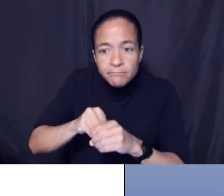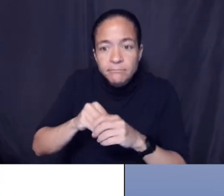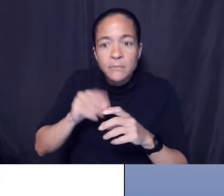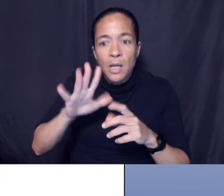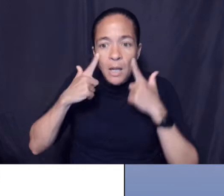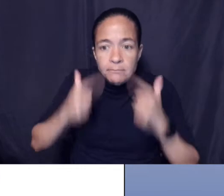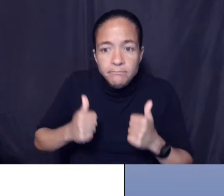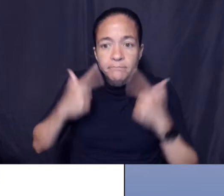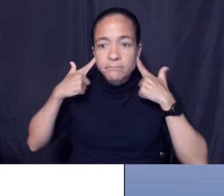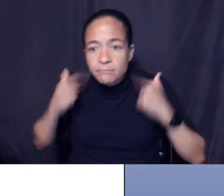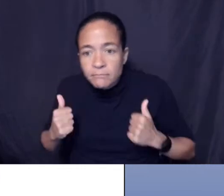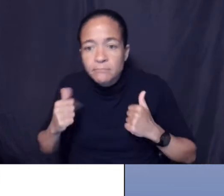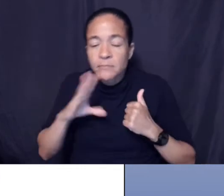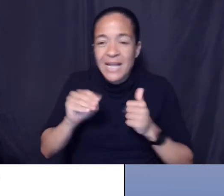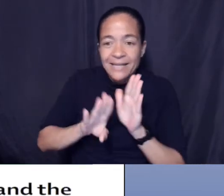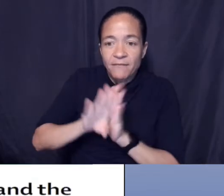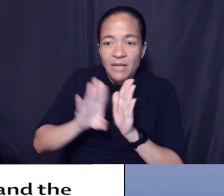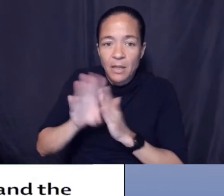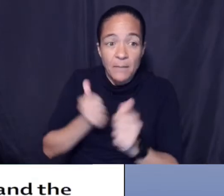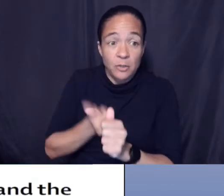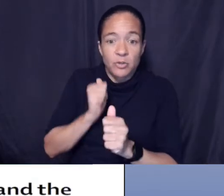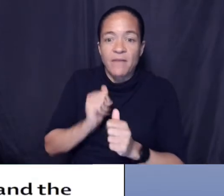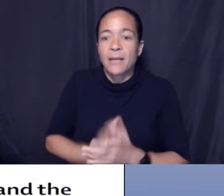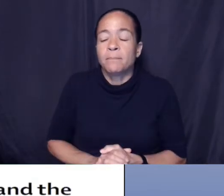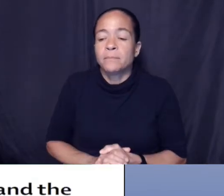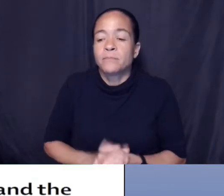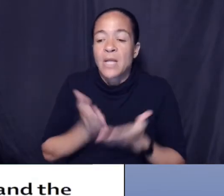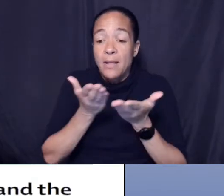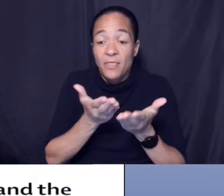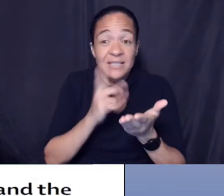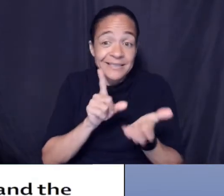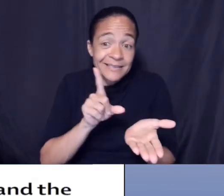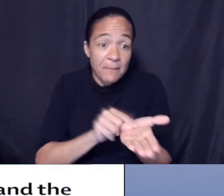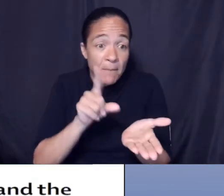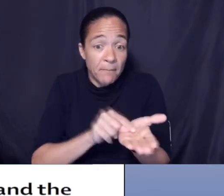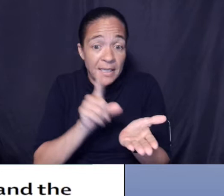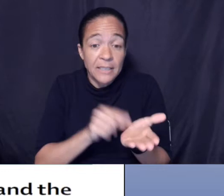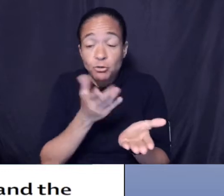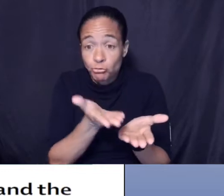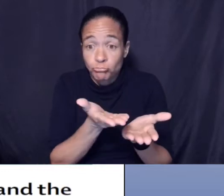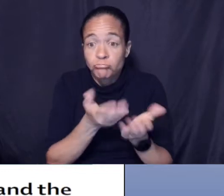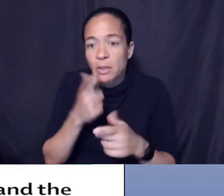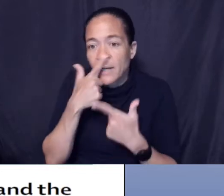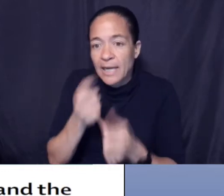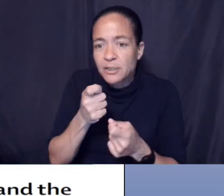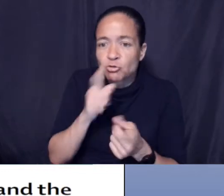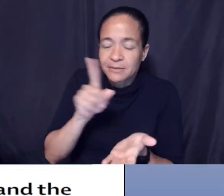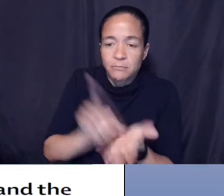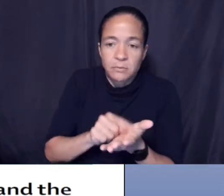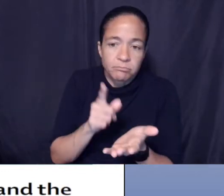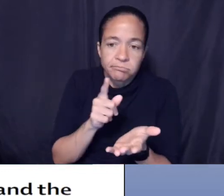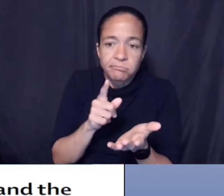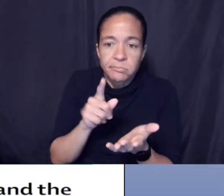hearing loss and developmental delay. So this is the publication. If you're interested, it was published online in